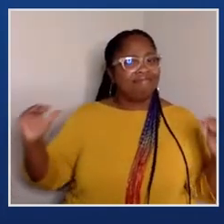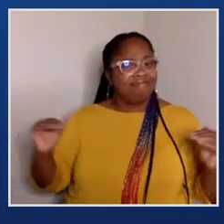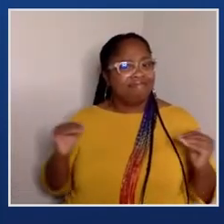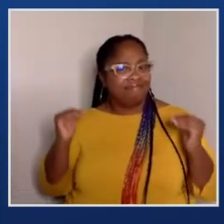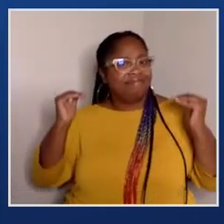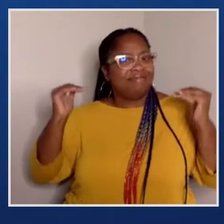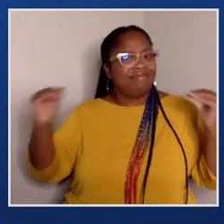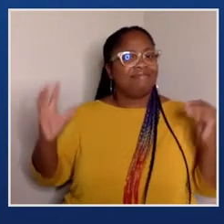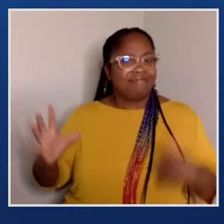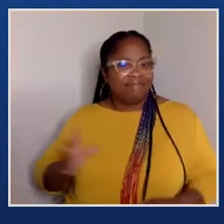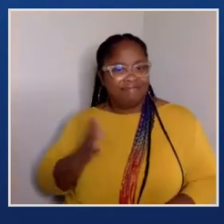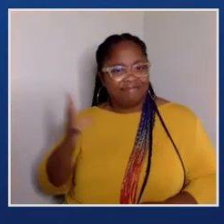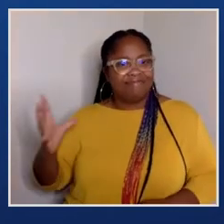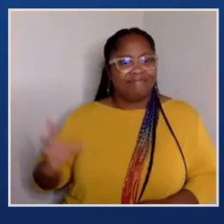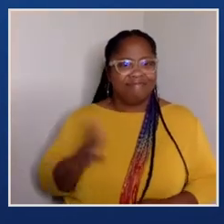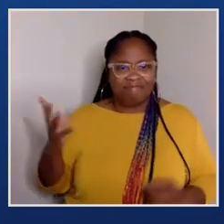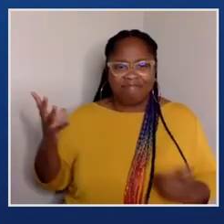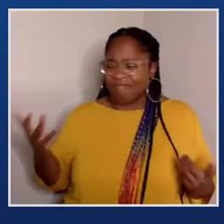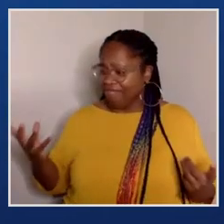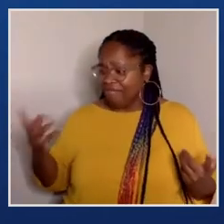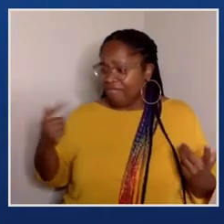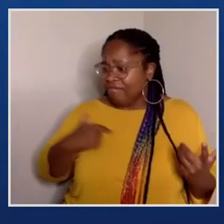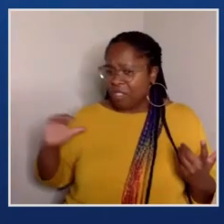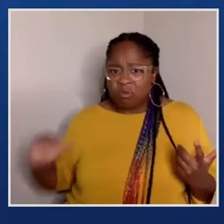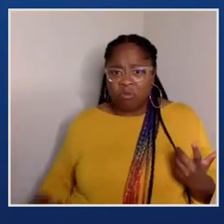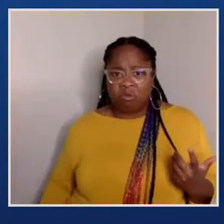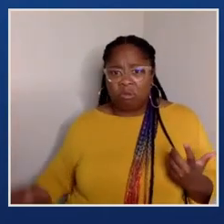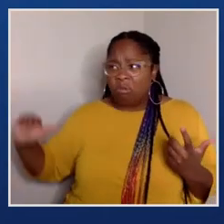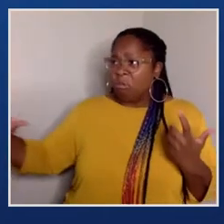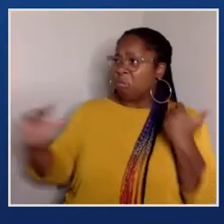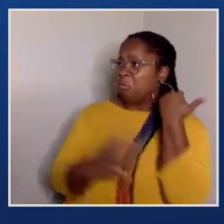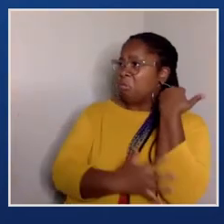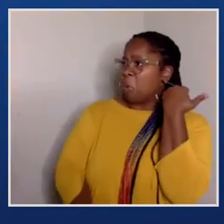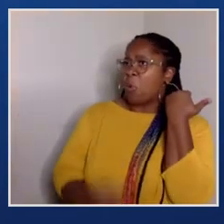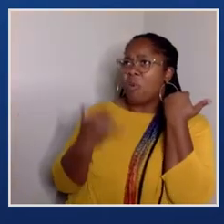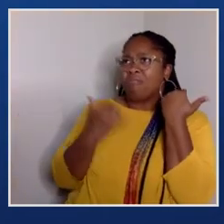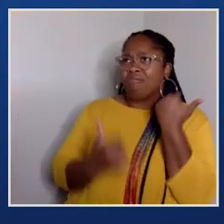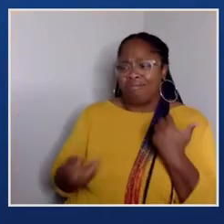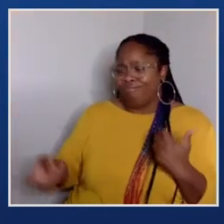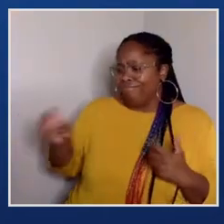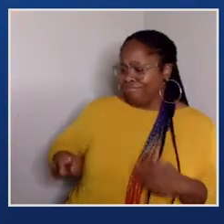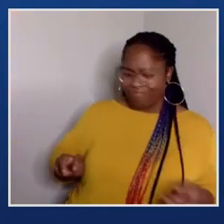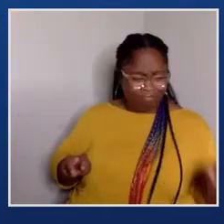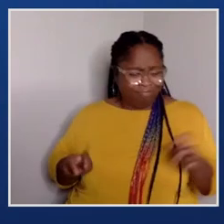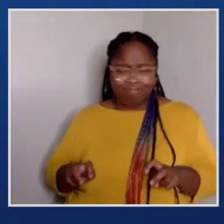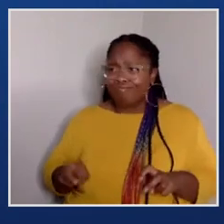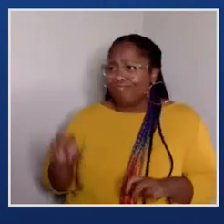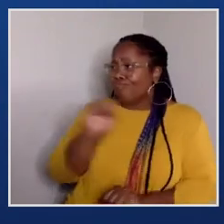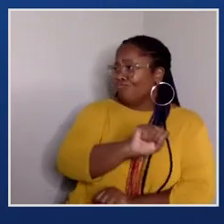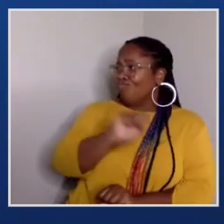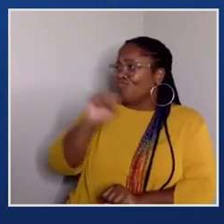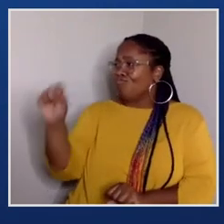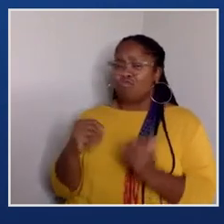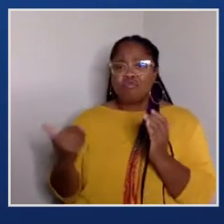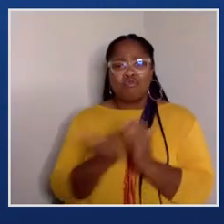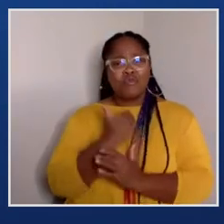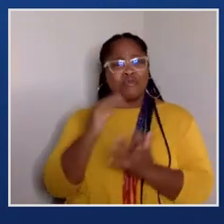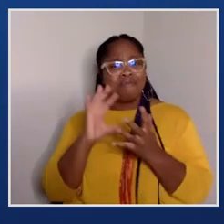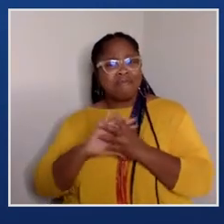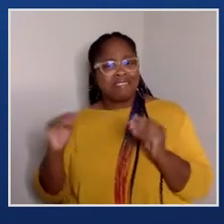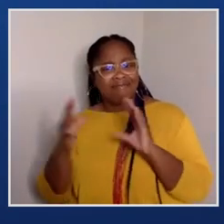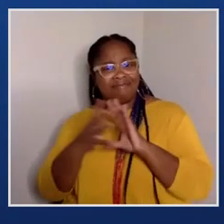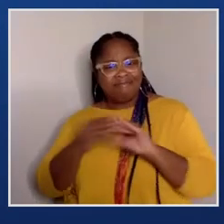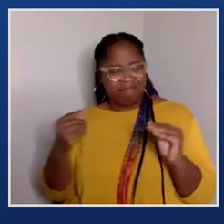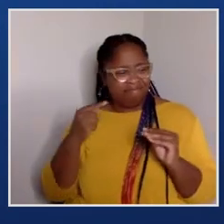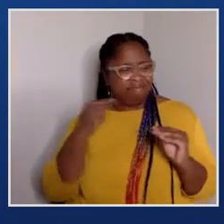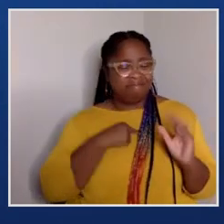level. I'm bumping your new shovel. To put these haters in the dirt. Chain with the new metal. All my killers put